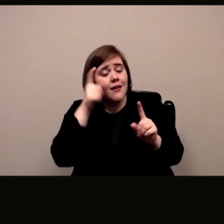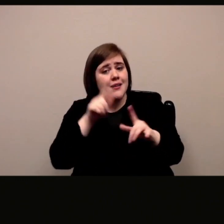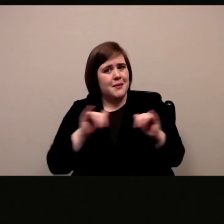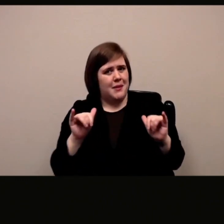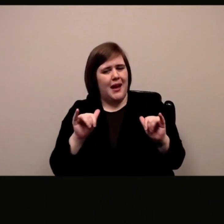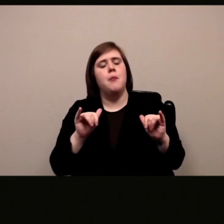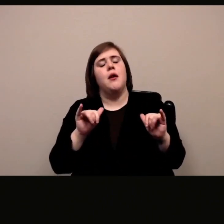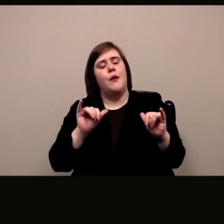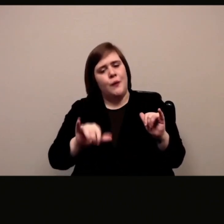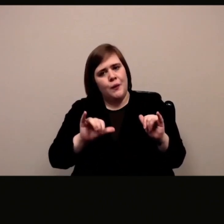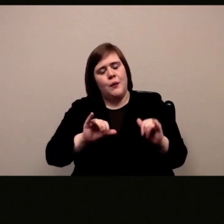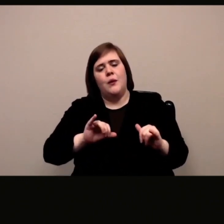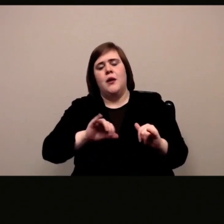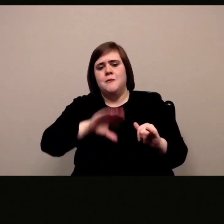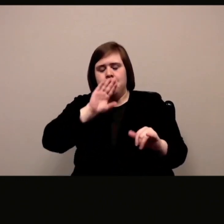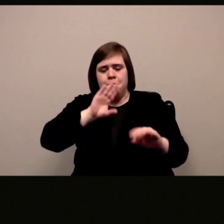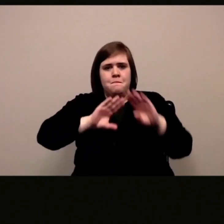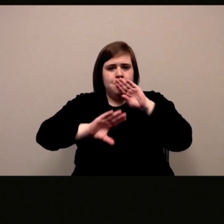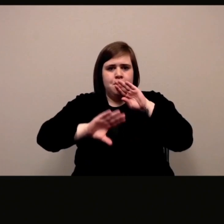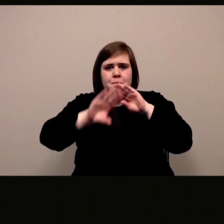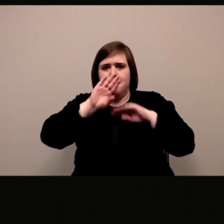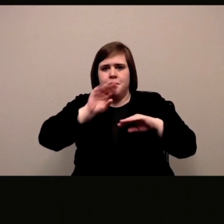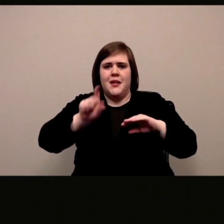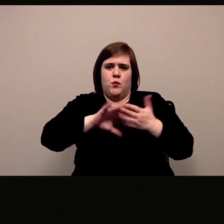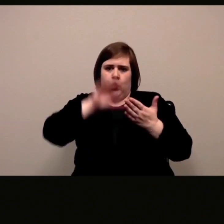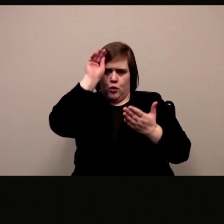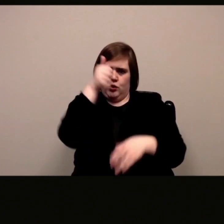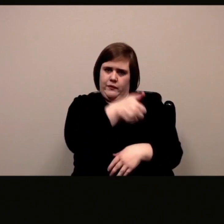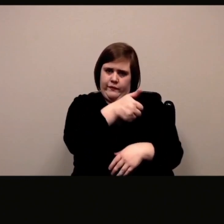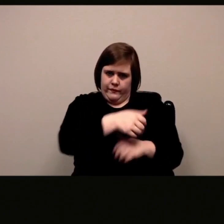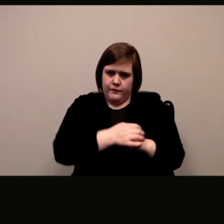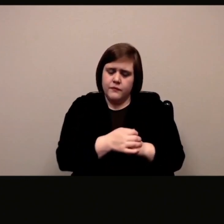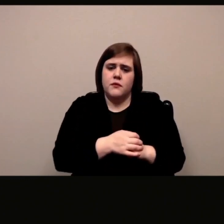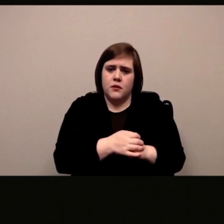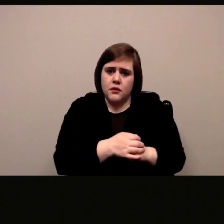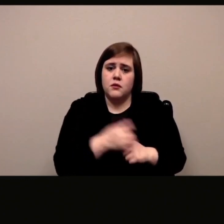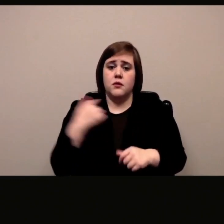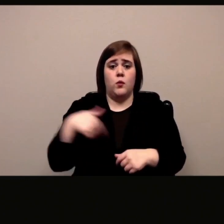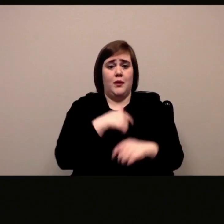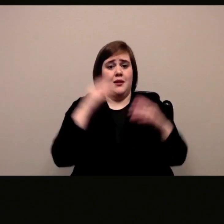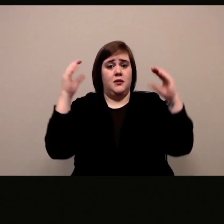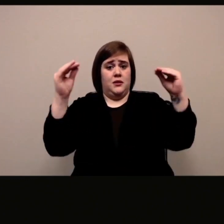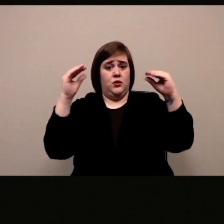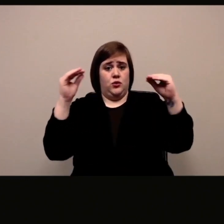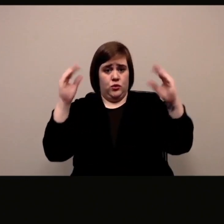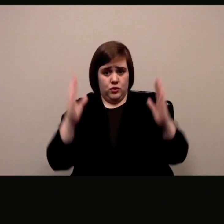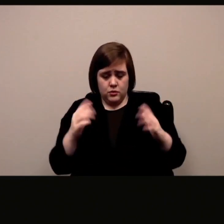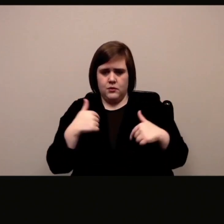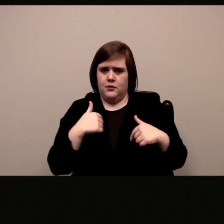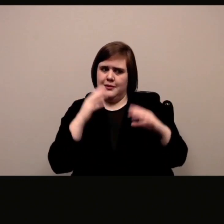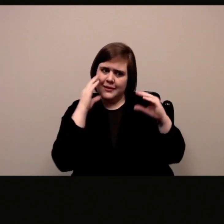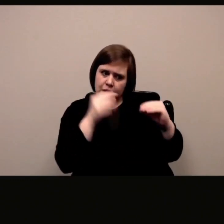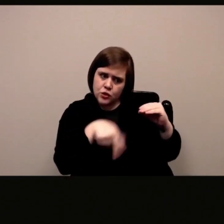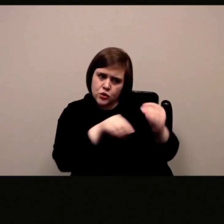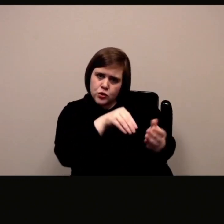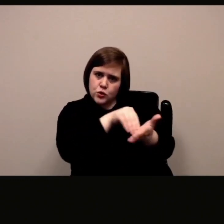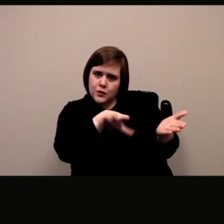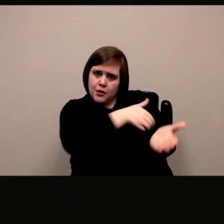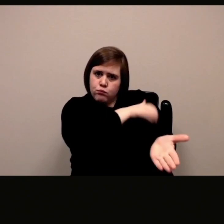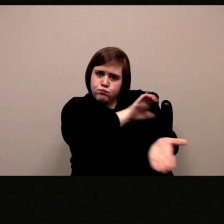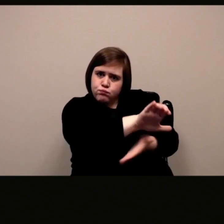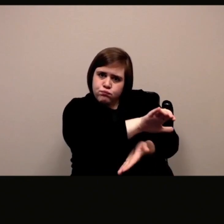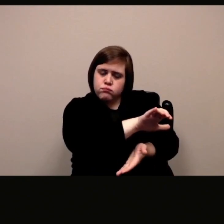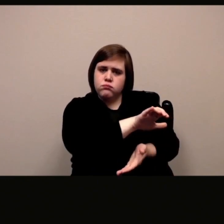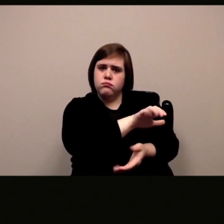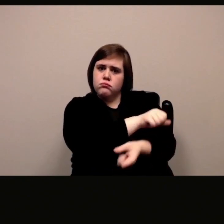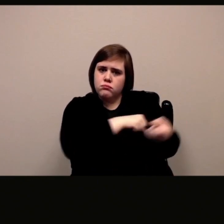for yourself. And also, as teachers, when we're teaching students to advocate for themselves, teach them